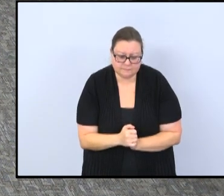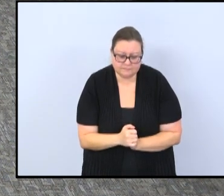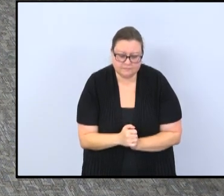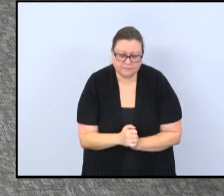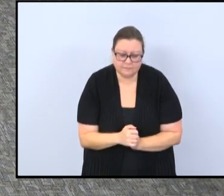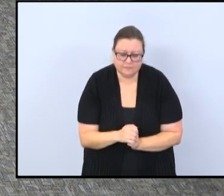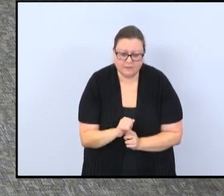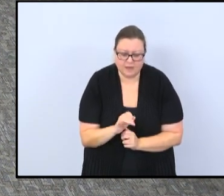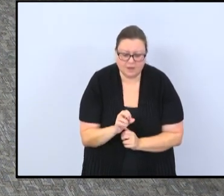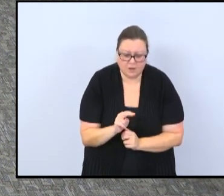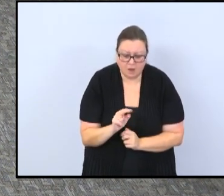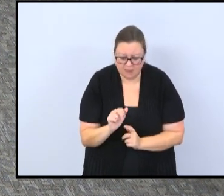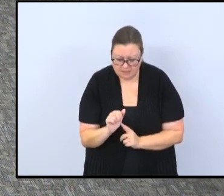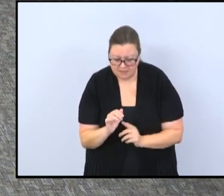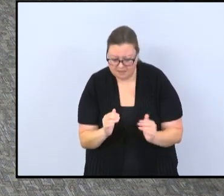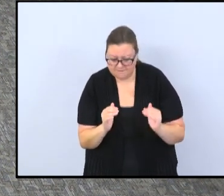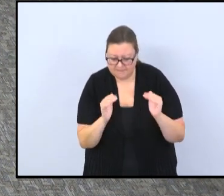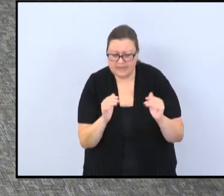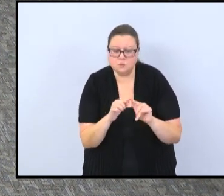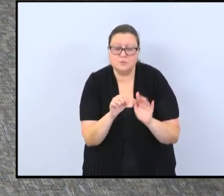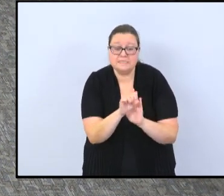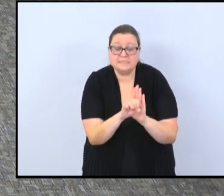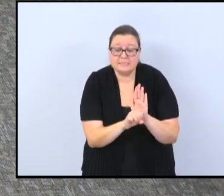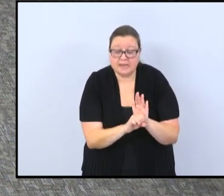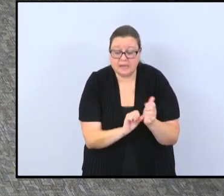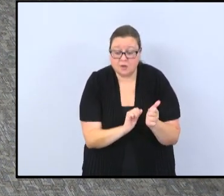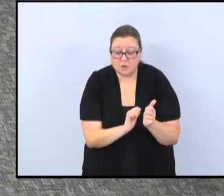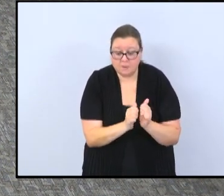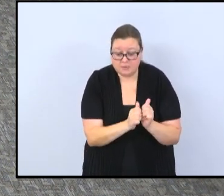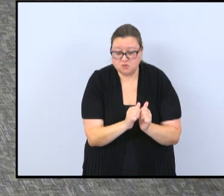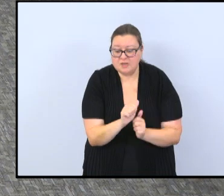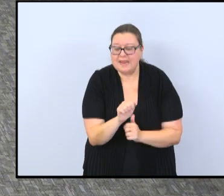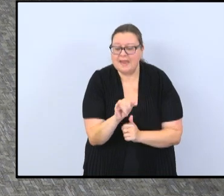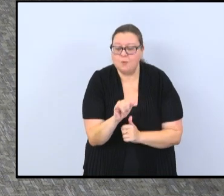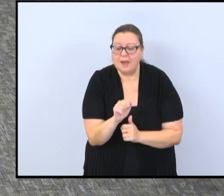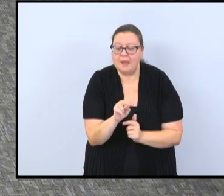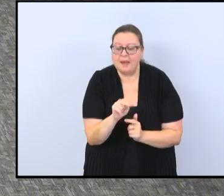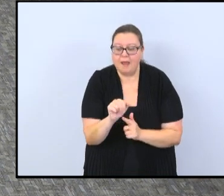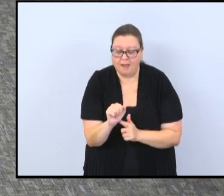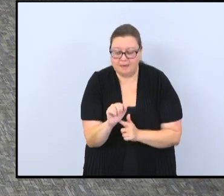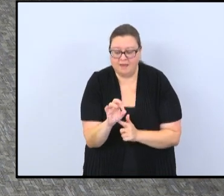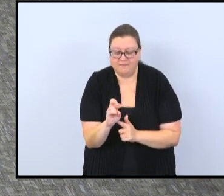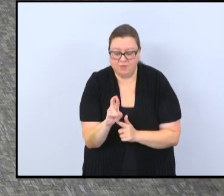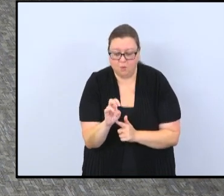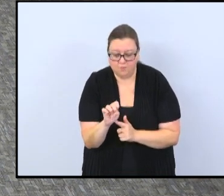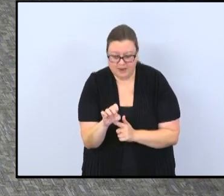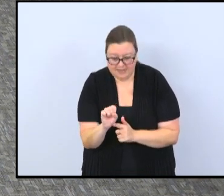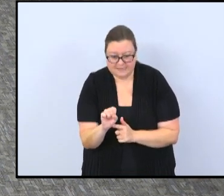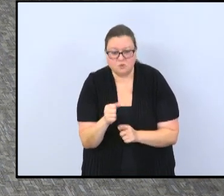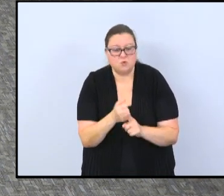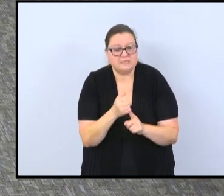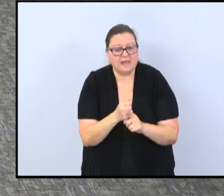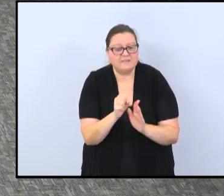Ayana advanced to the state competition in the category of costume design.